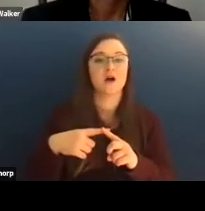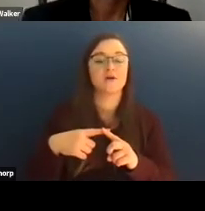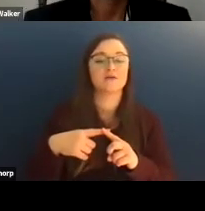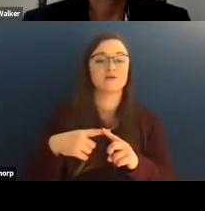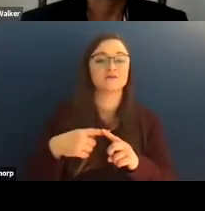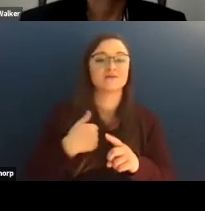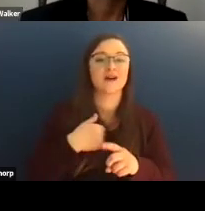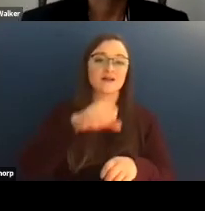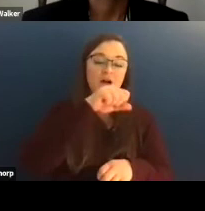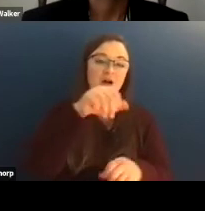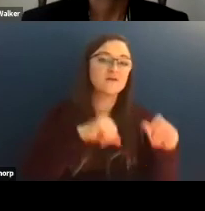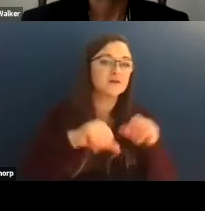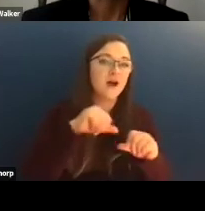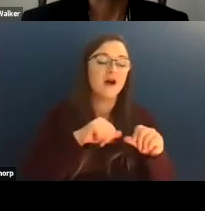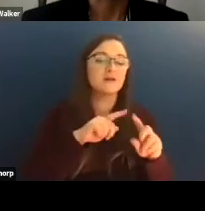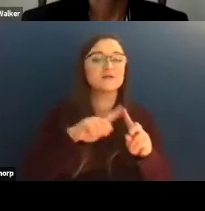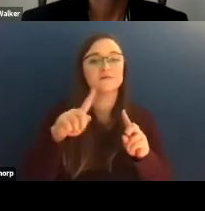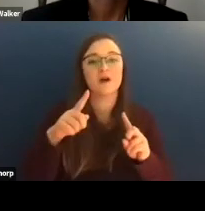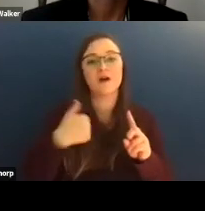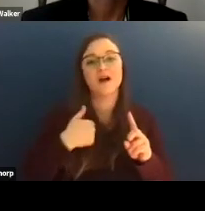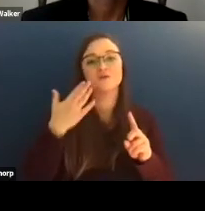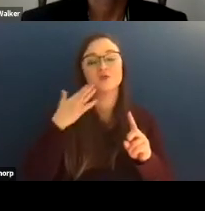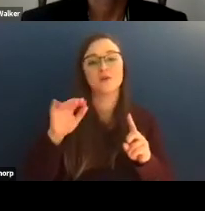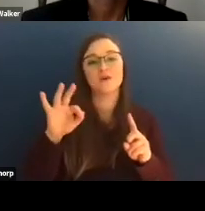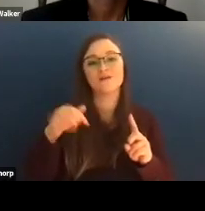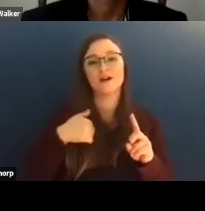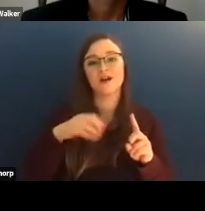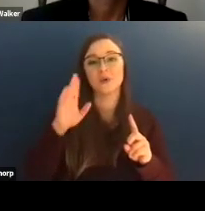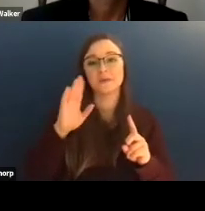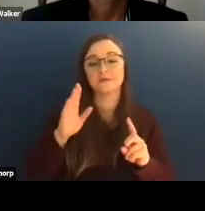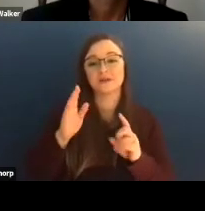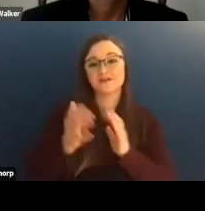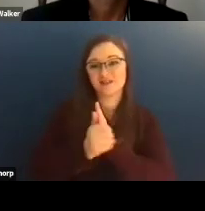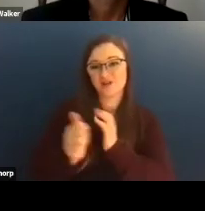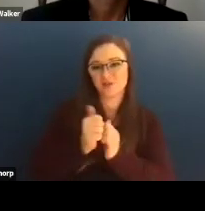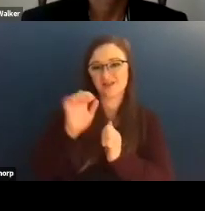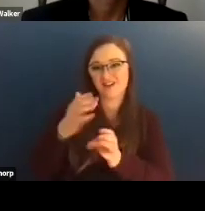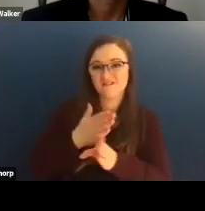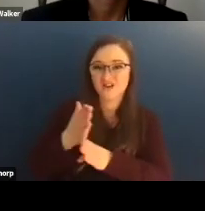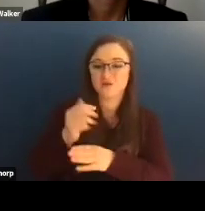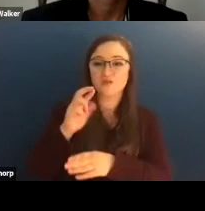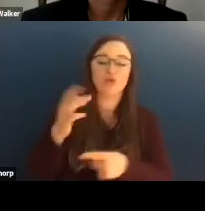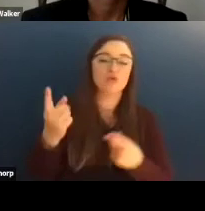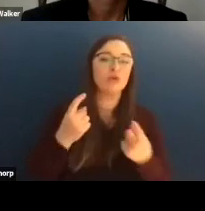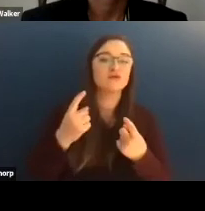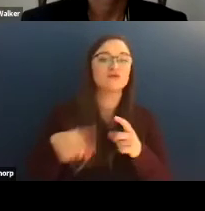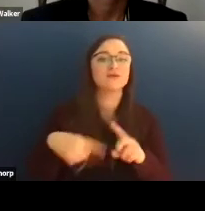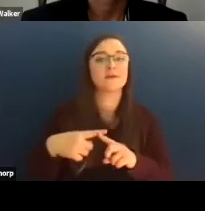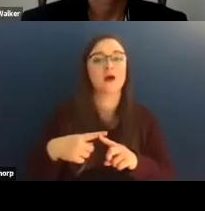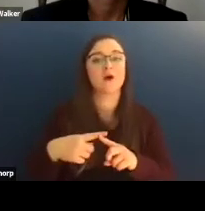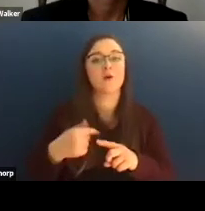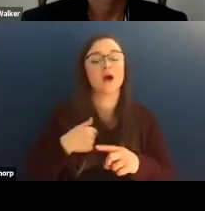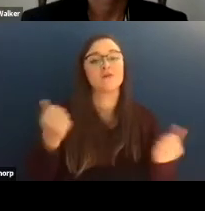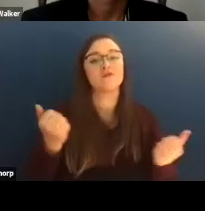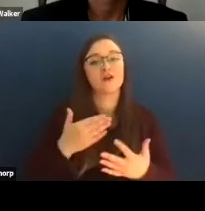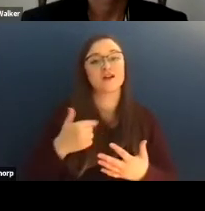the science, but I don't know if I'm that good at that, or questions about, I'm afraid I